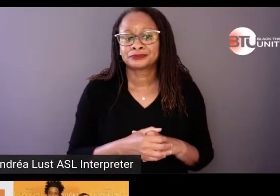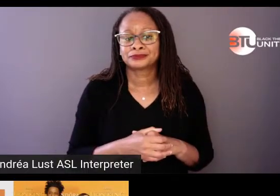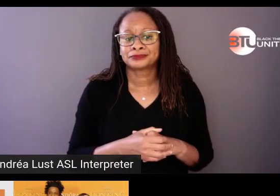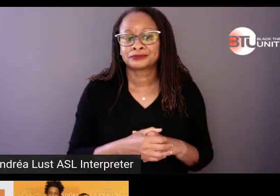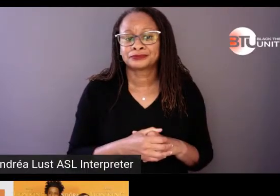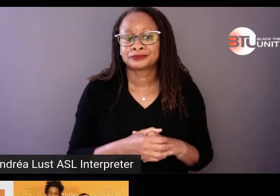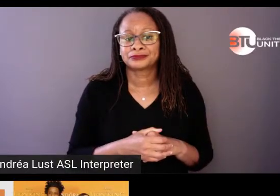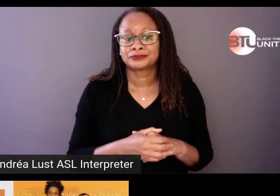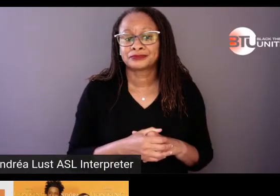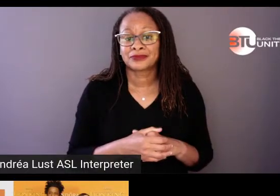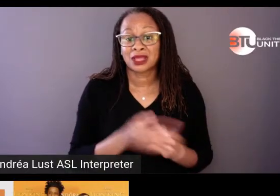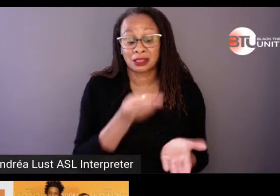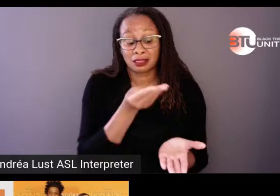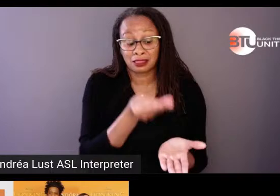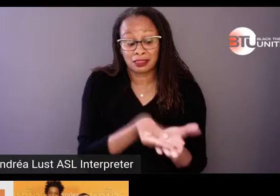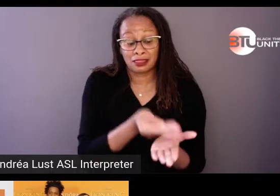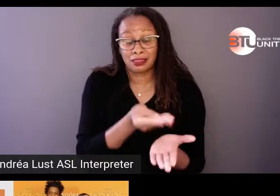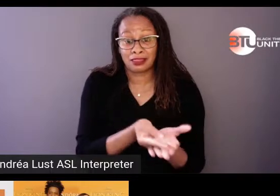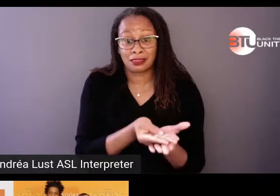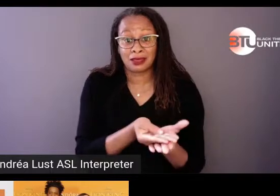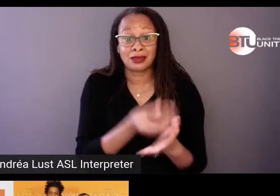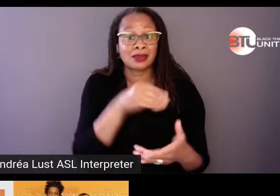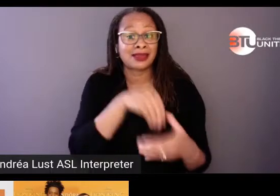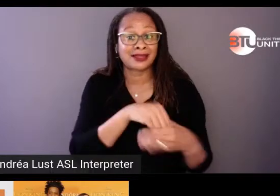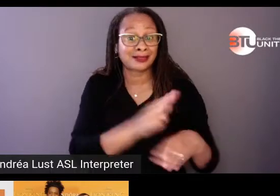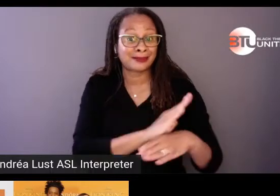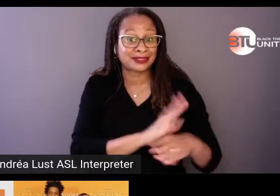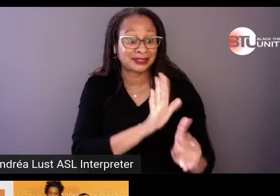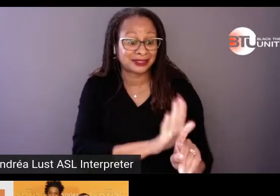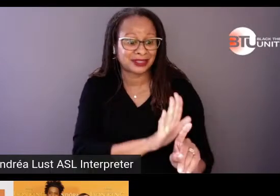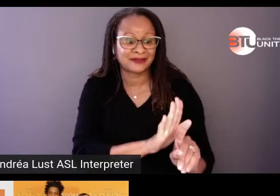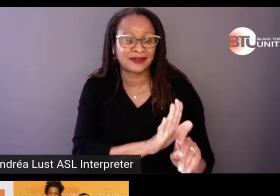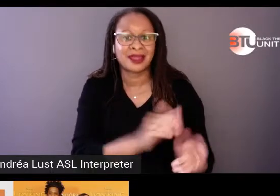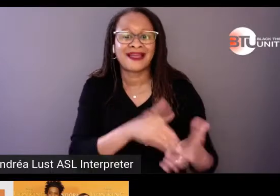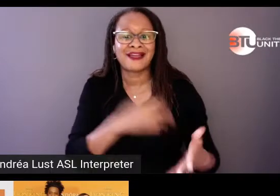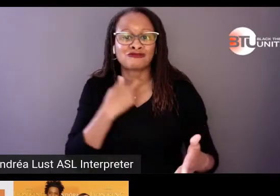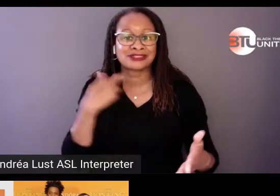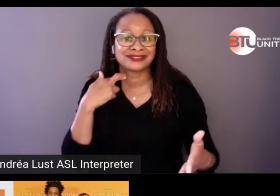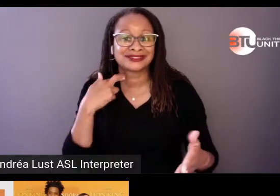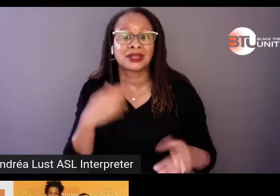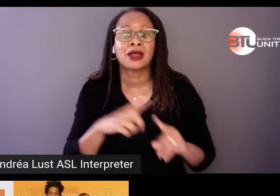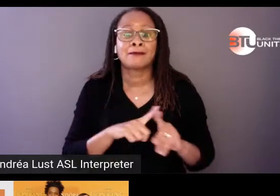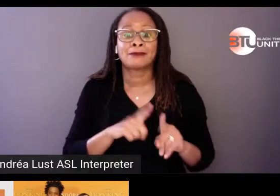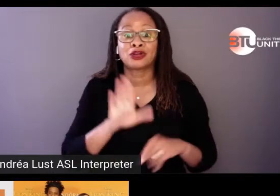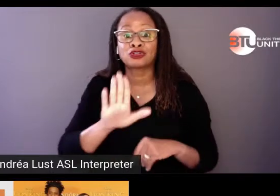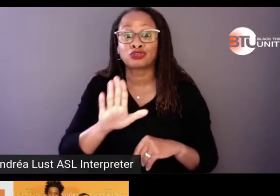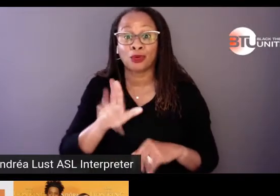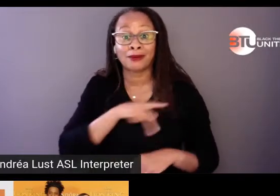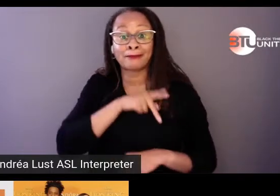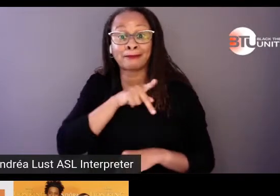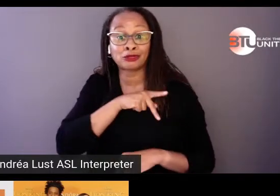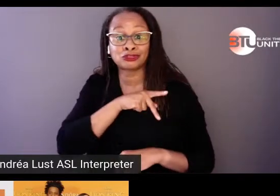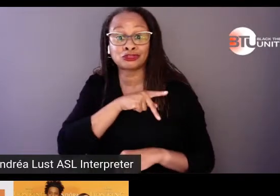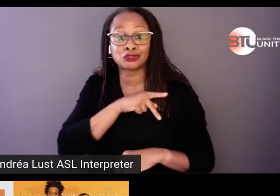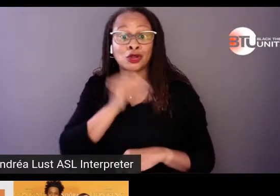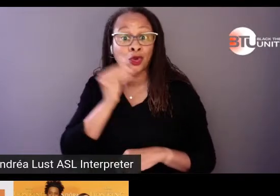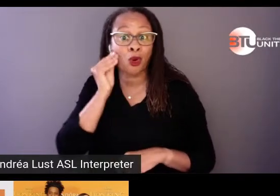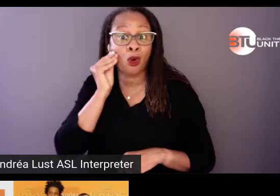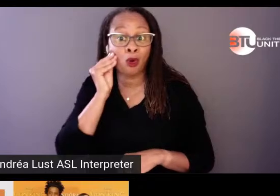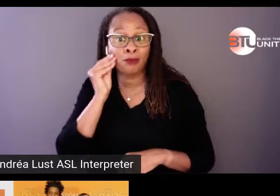the funds that are in the business are at risk, but your